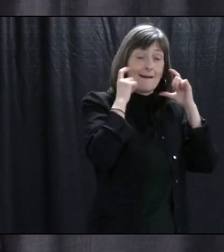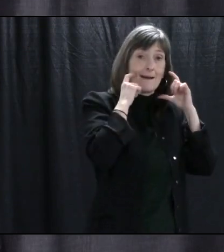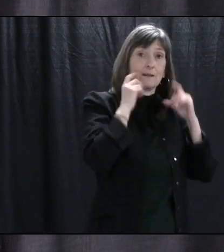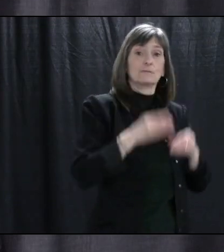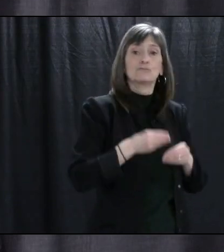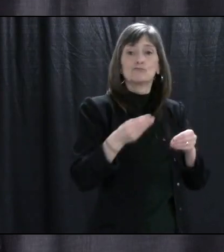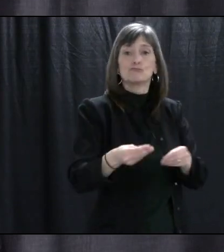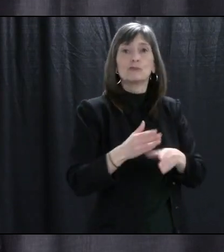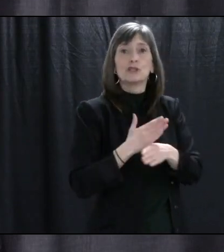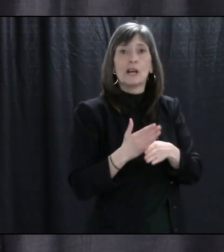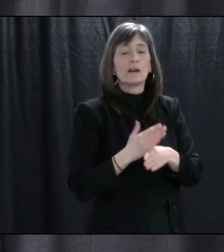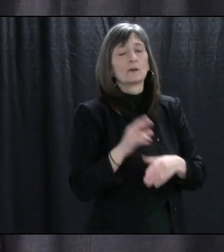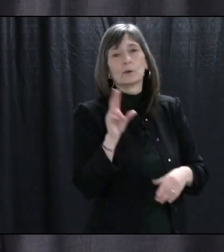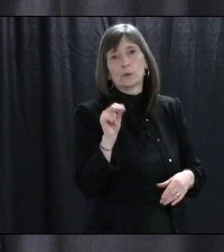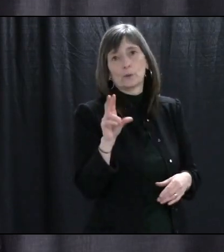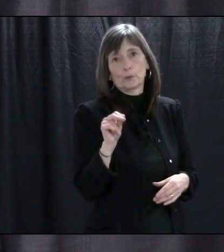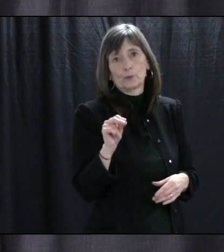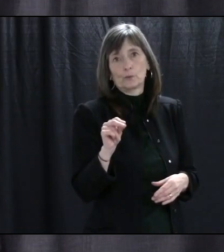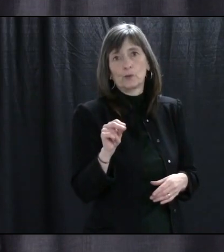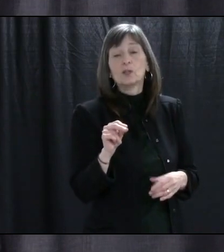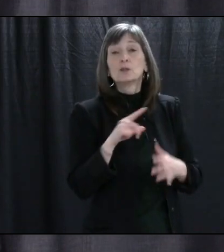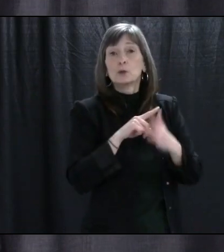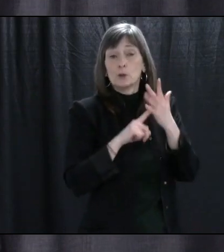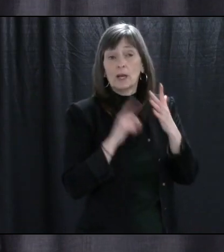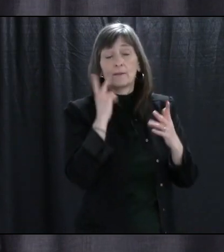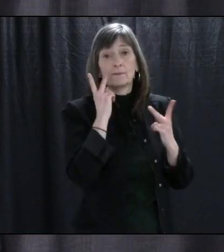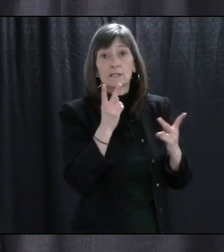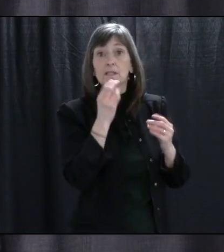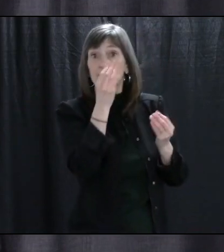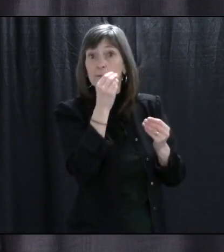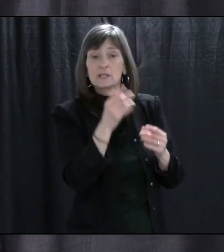of non-medical masks, please visit